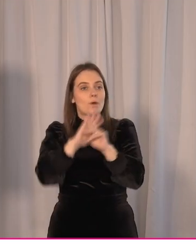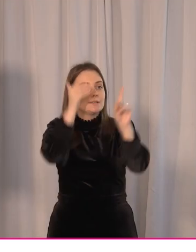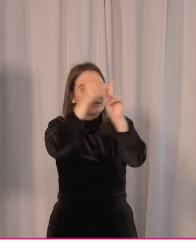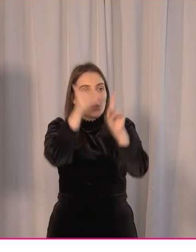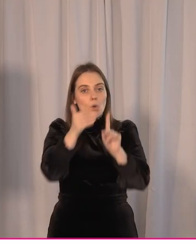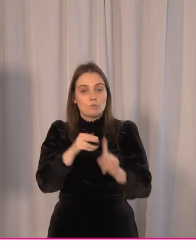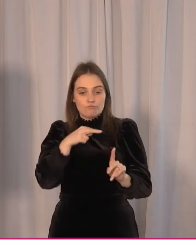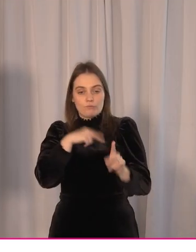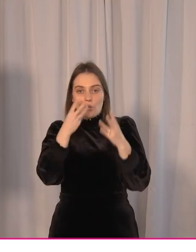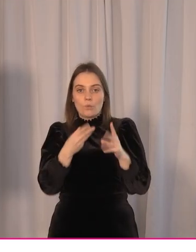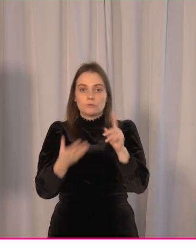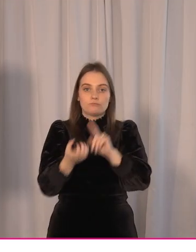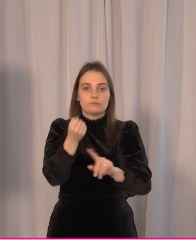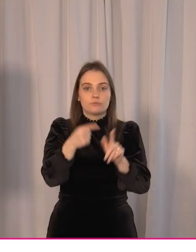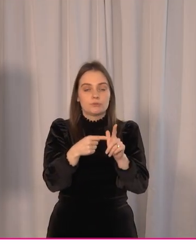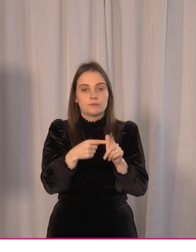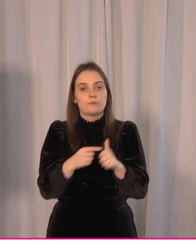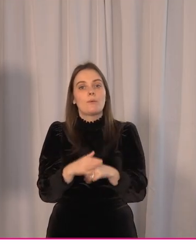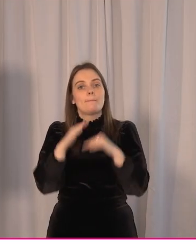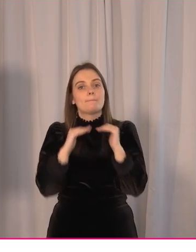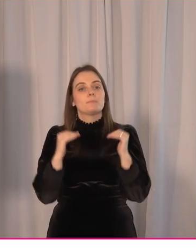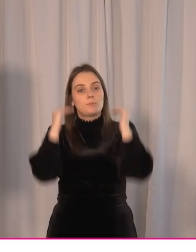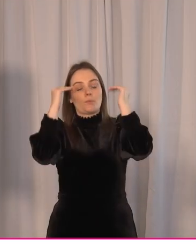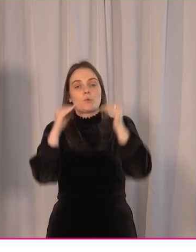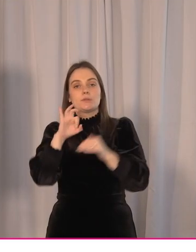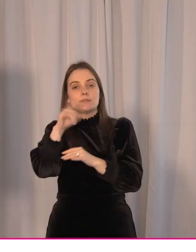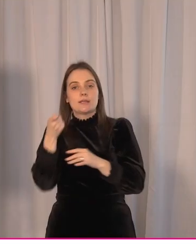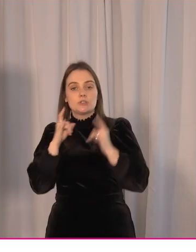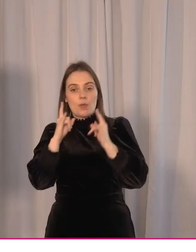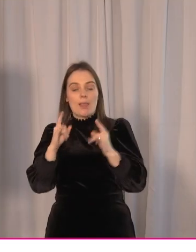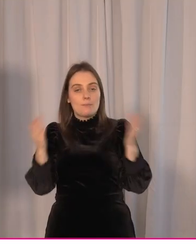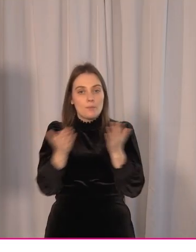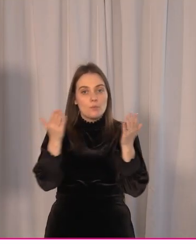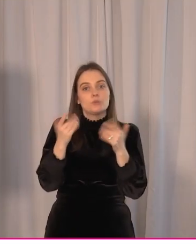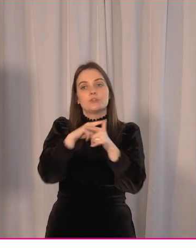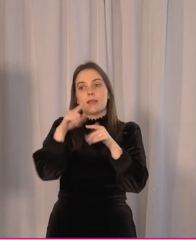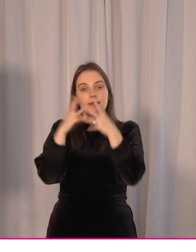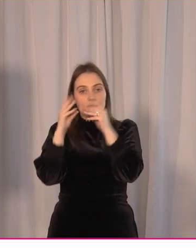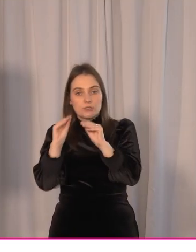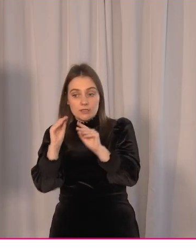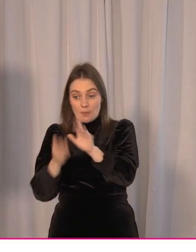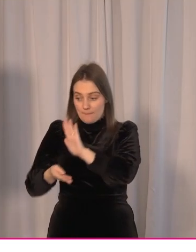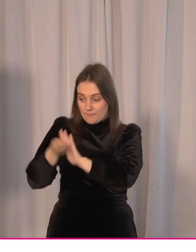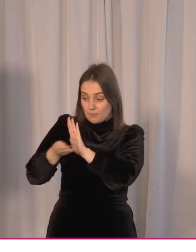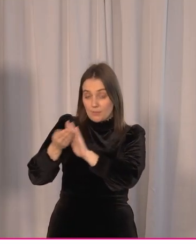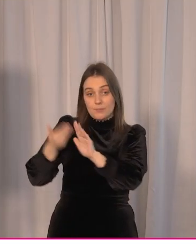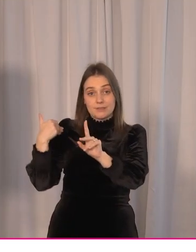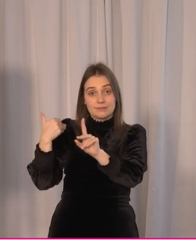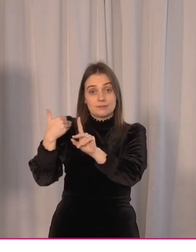we're seeking. Enhanced sexual health promotion and education, building on what has been achieved in the previous